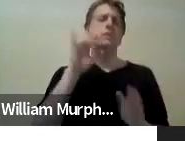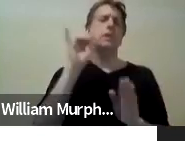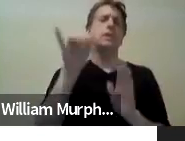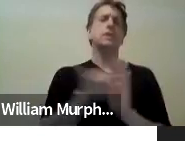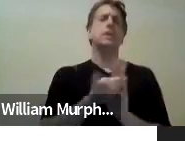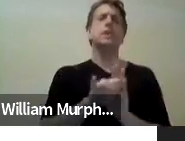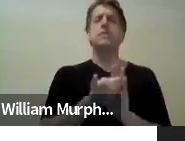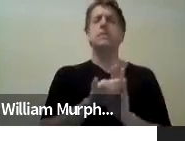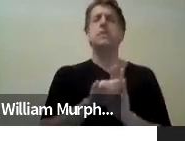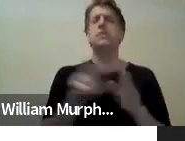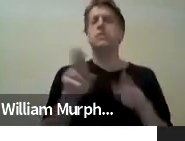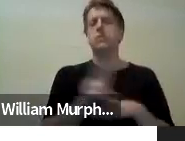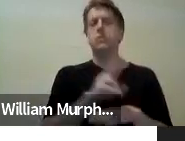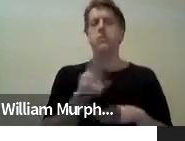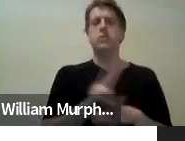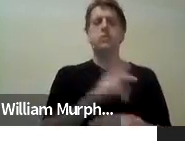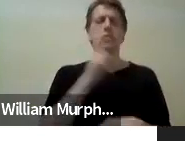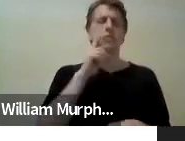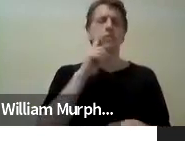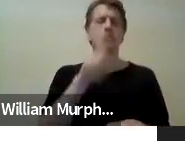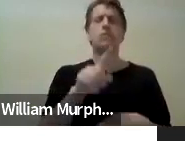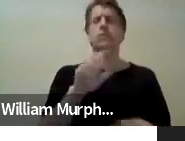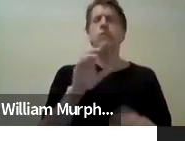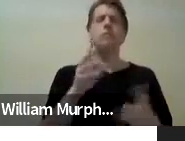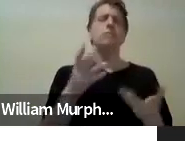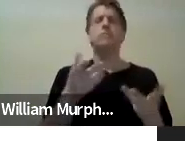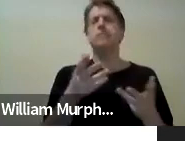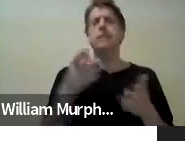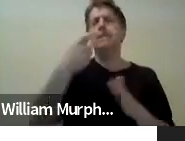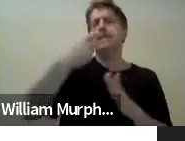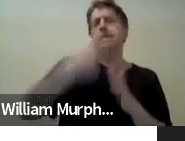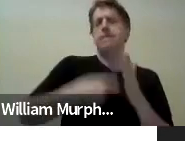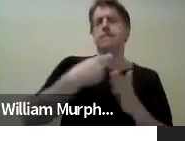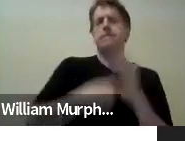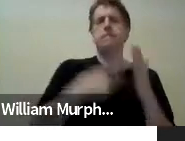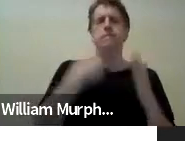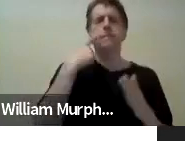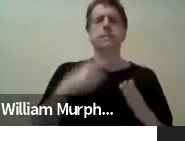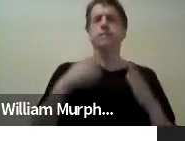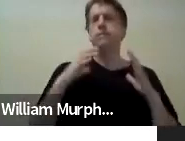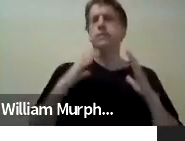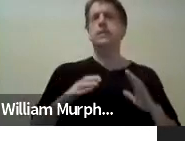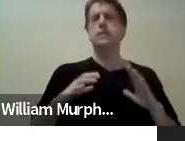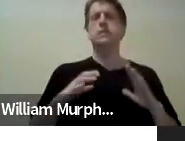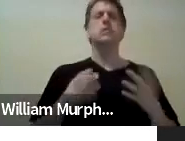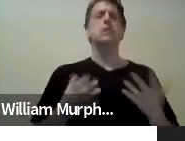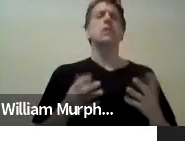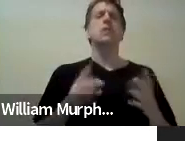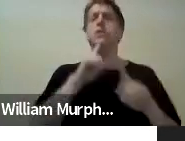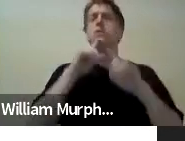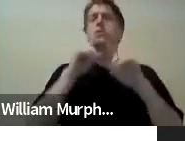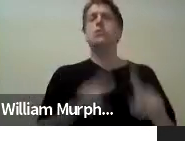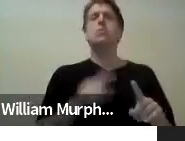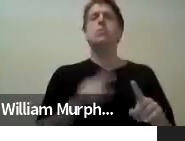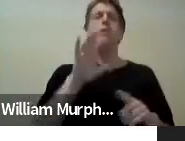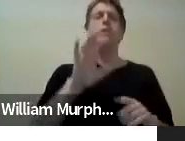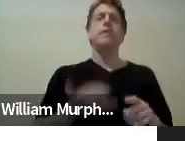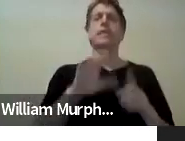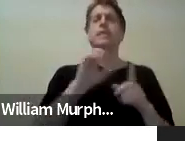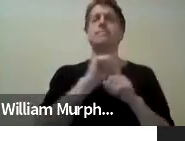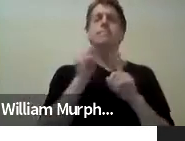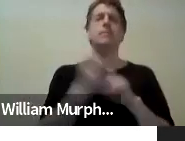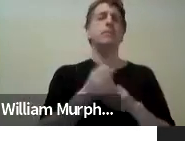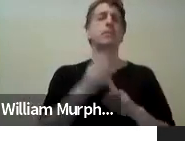identification is used as a proxy for citizenship, and to report those cases, because only if they're